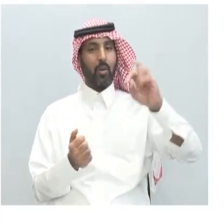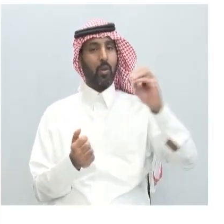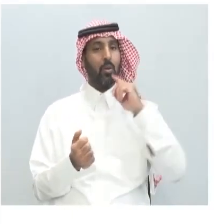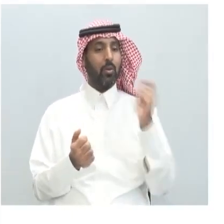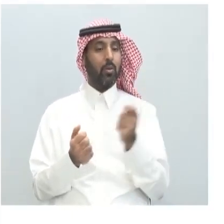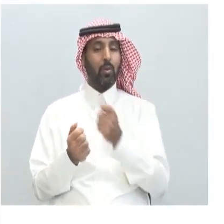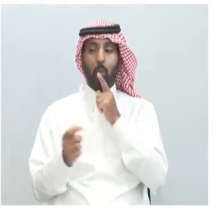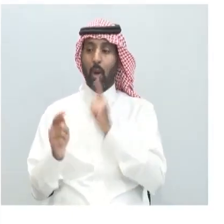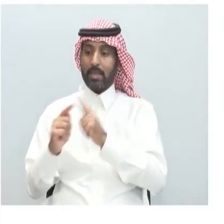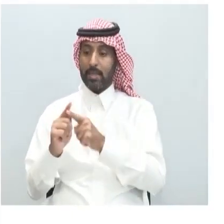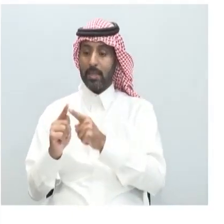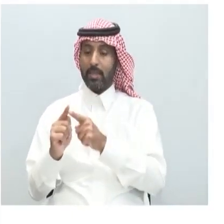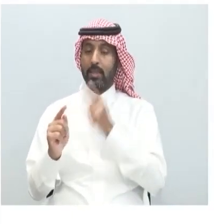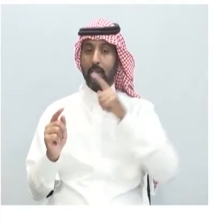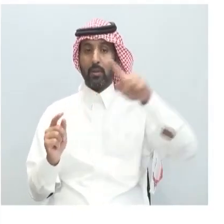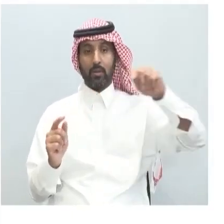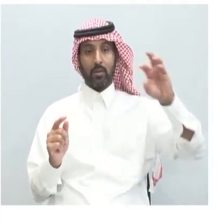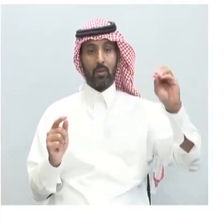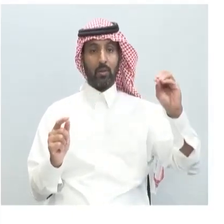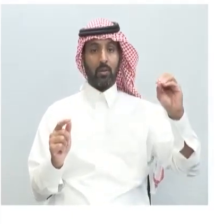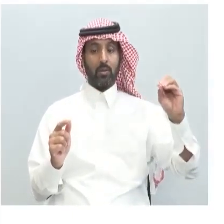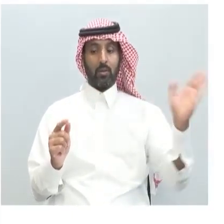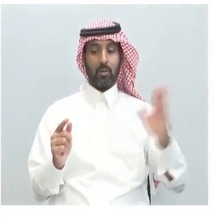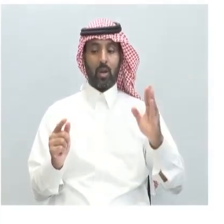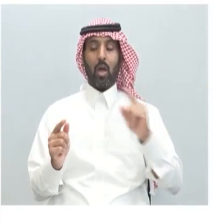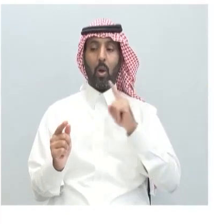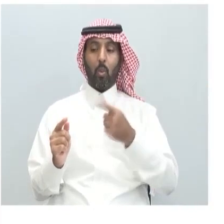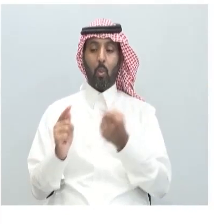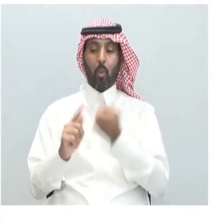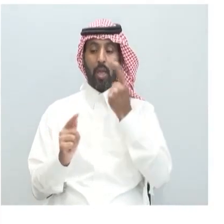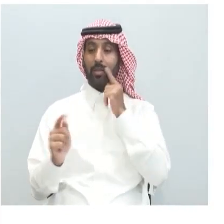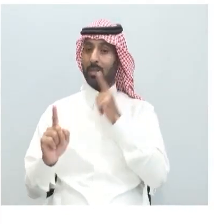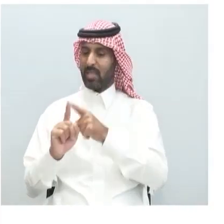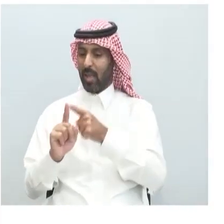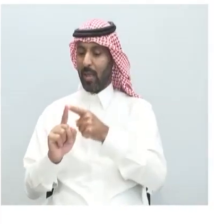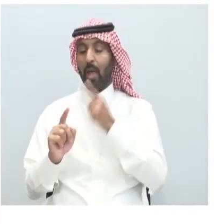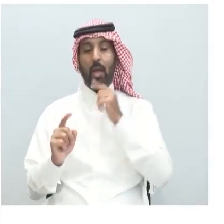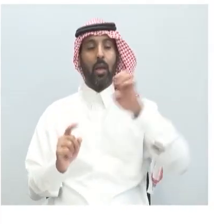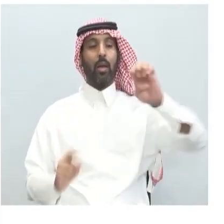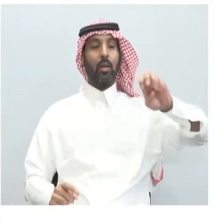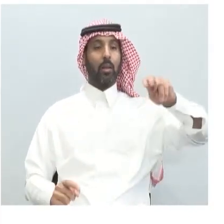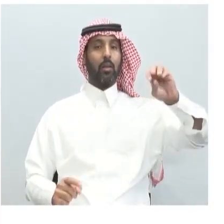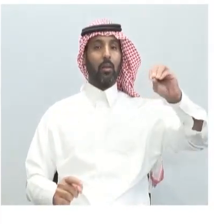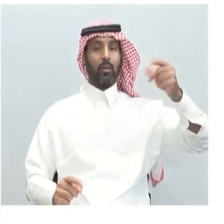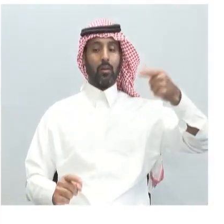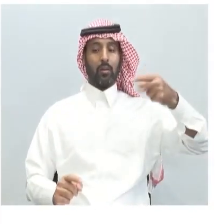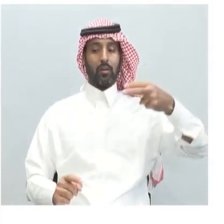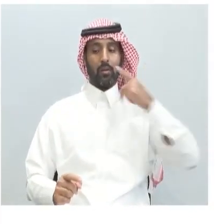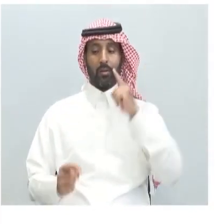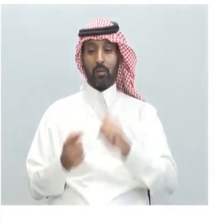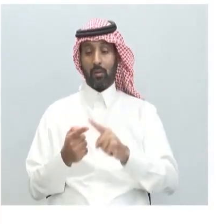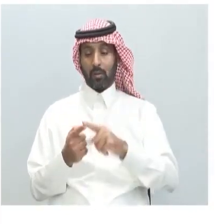one complaint using two and one complaint using enough. So again, use the words